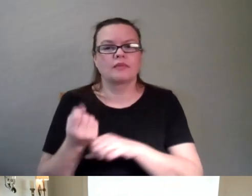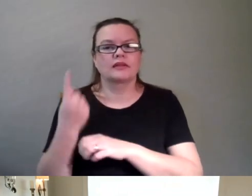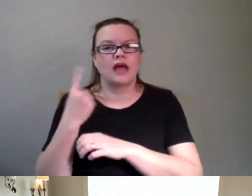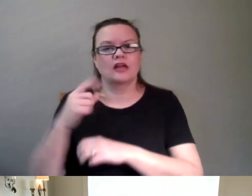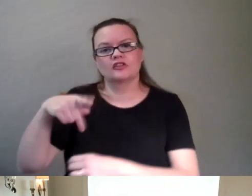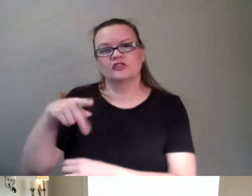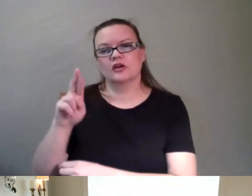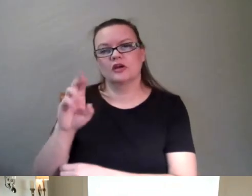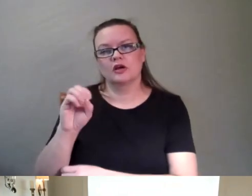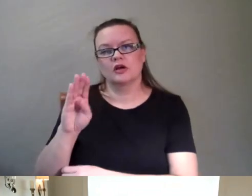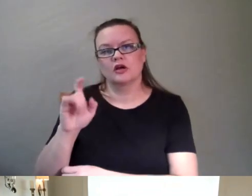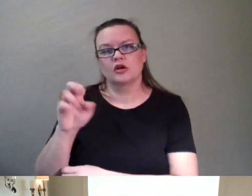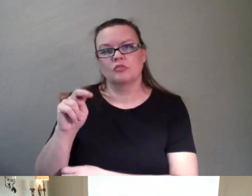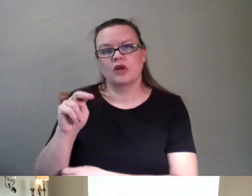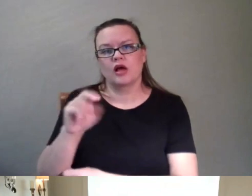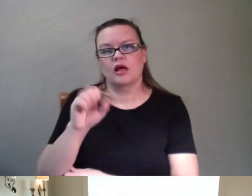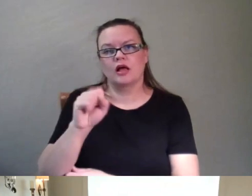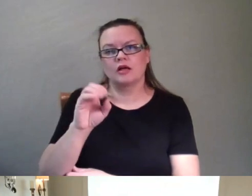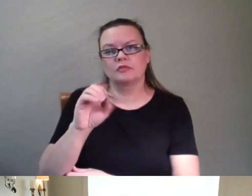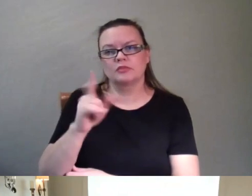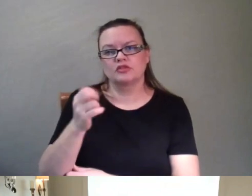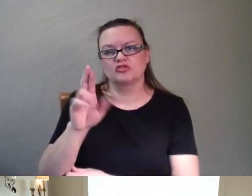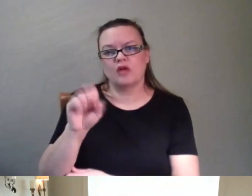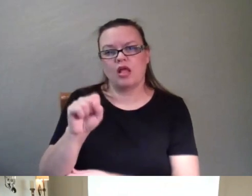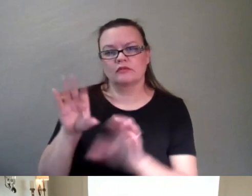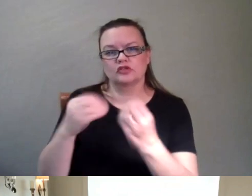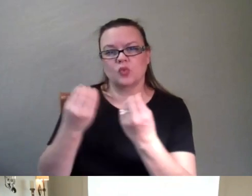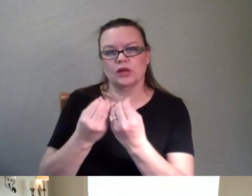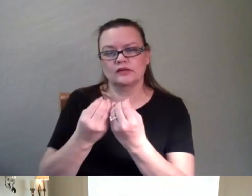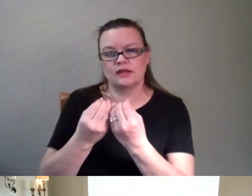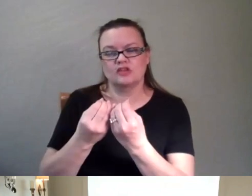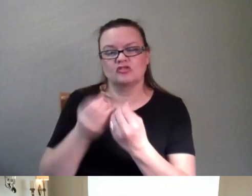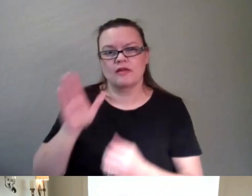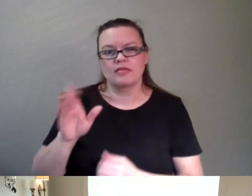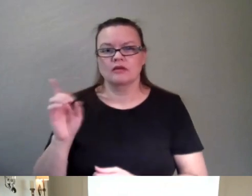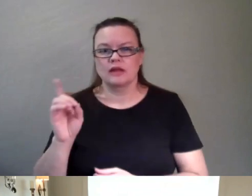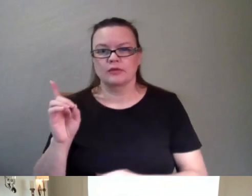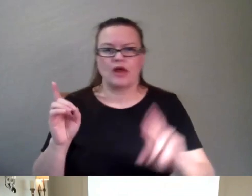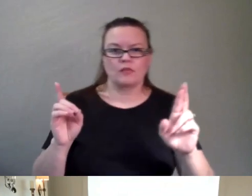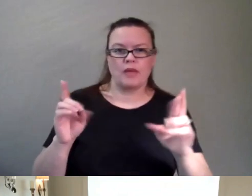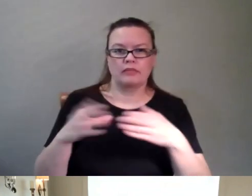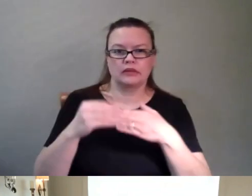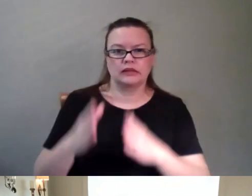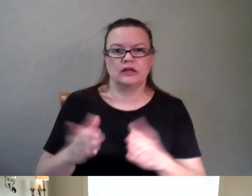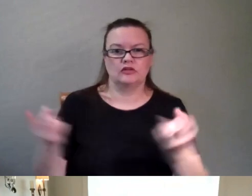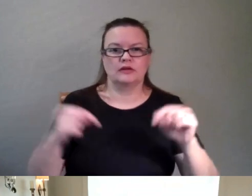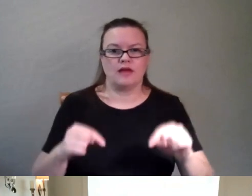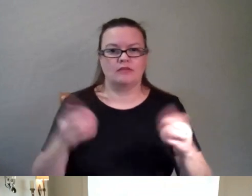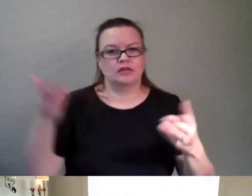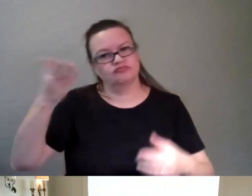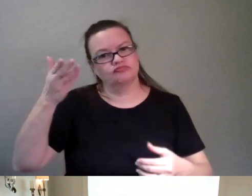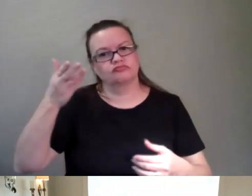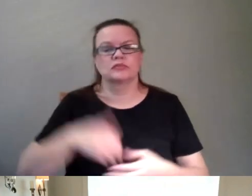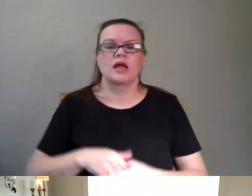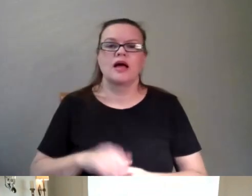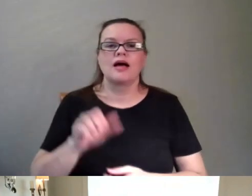The Democratic leader and the Republican leader. There are other organizations in this space as well, some outside of Congress, like No Labels